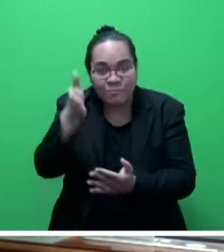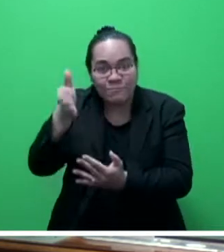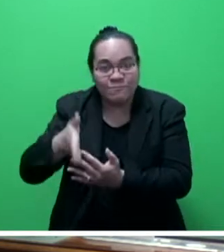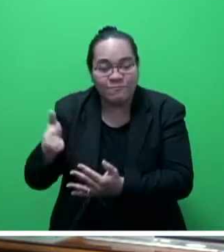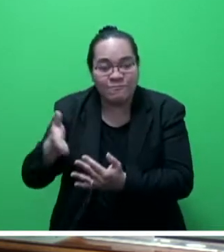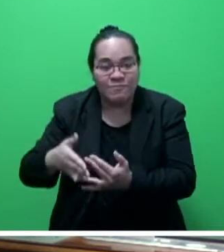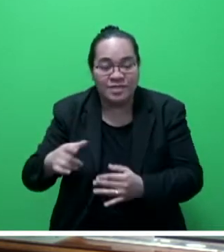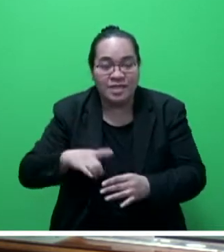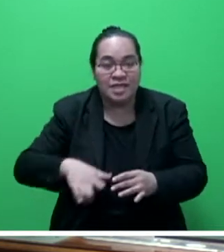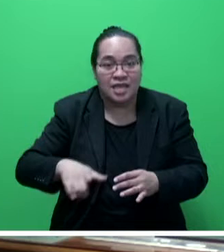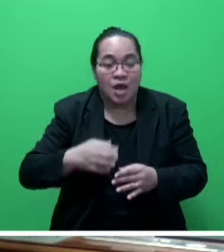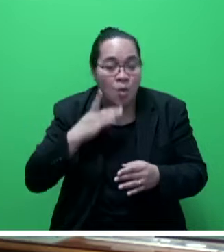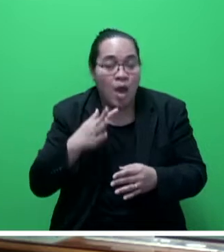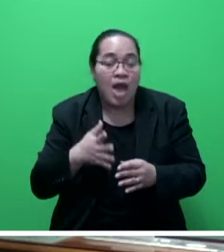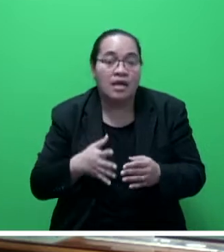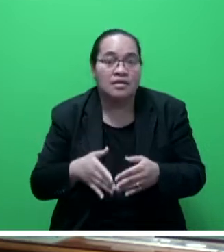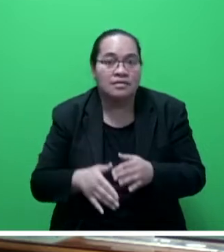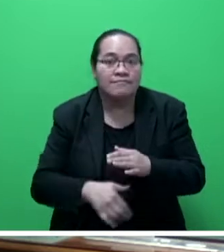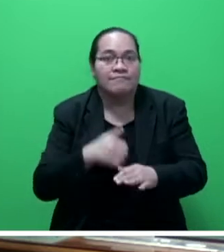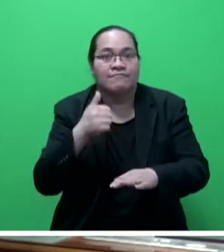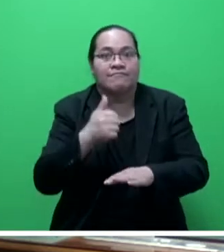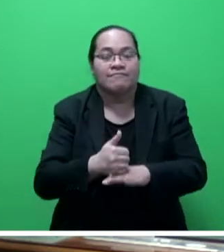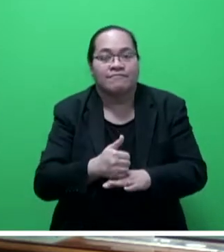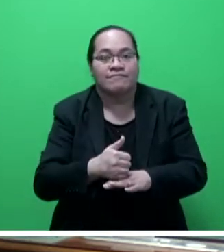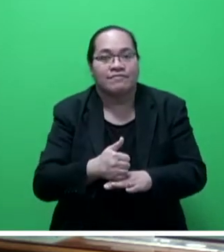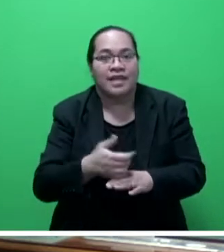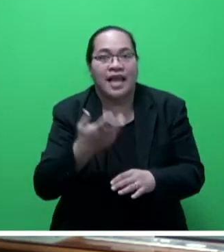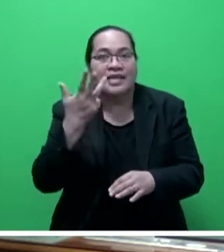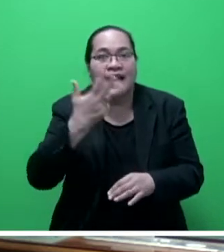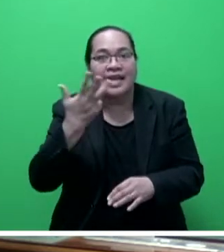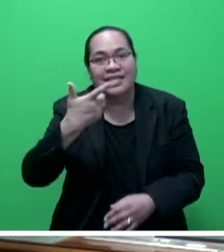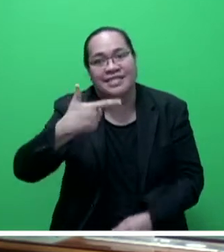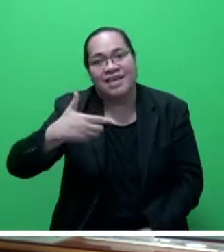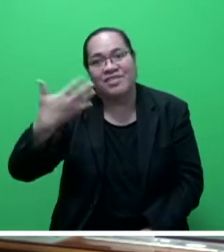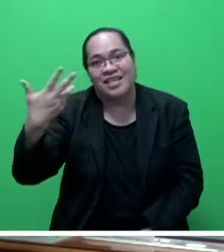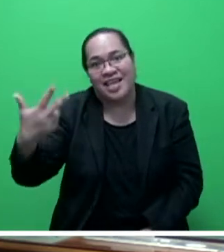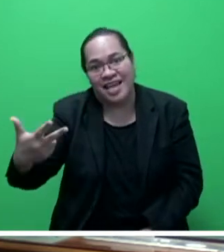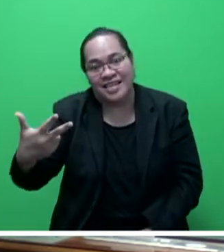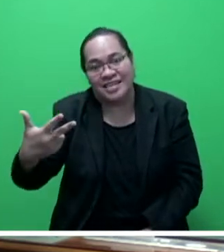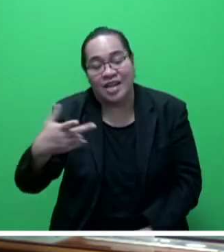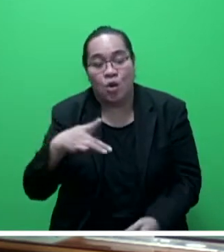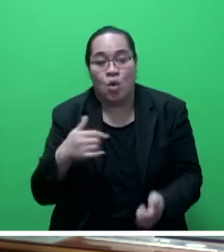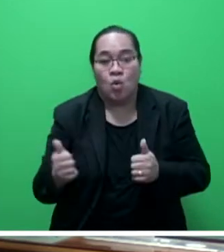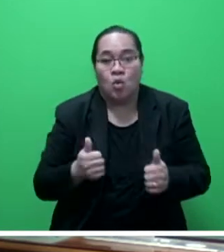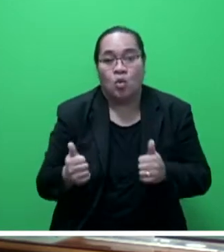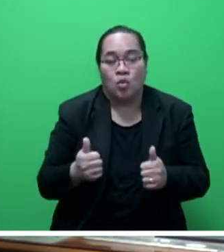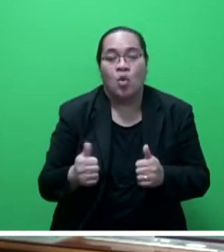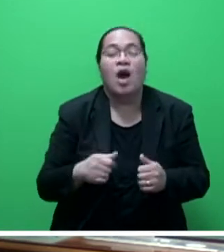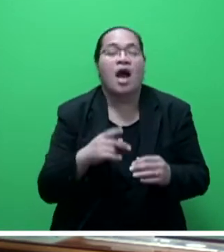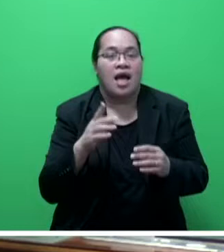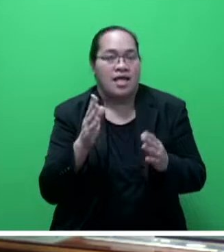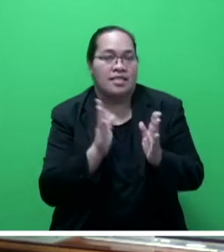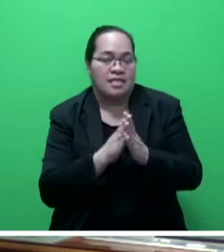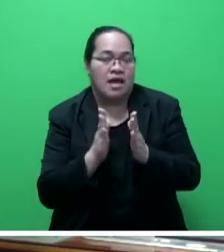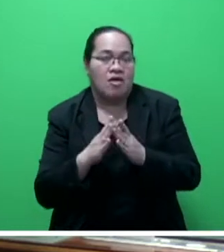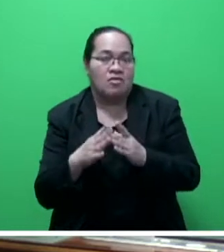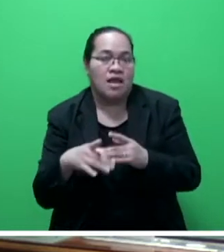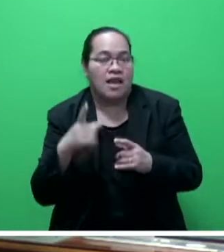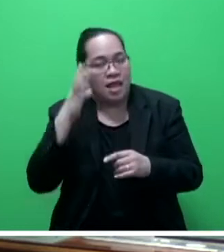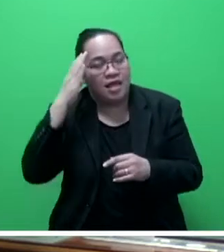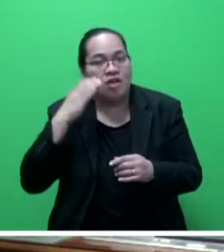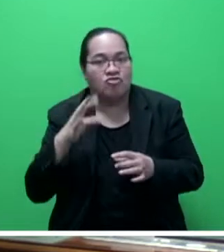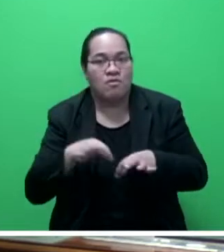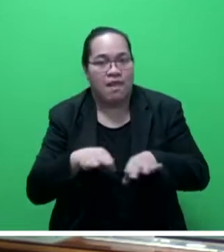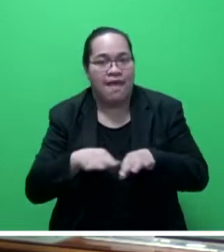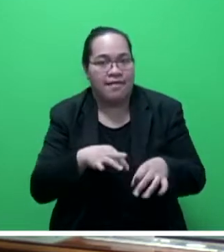were both enacted in 1978 and administered by the Director Town and Country Planning. These